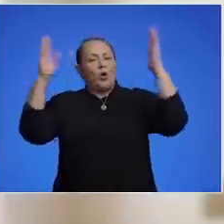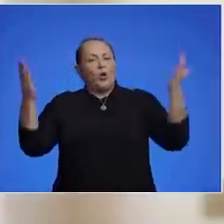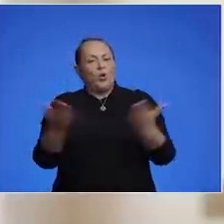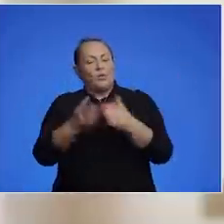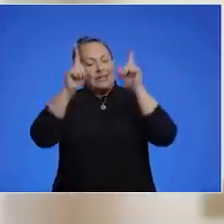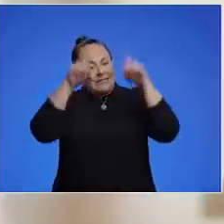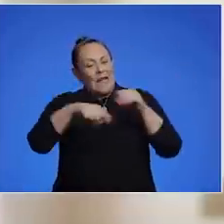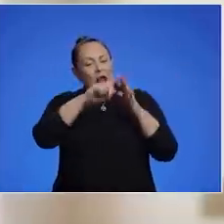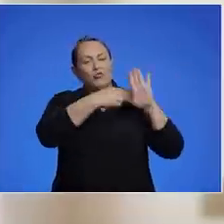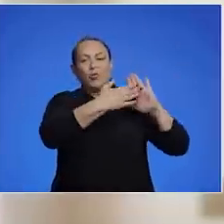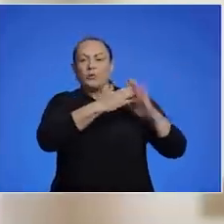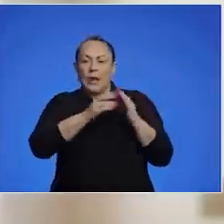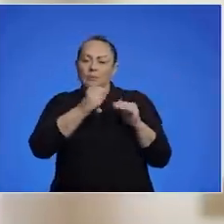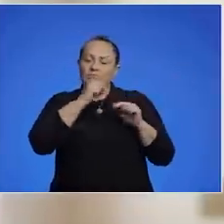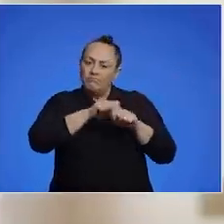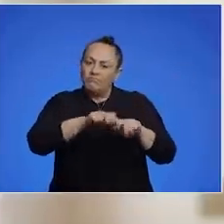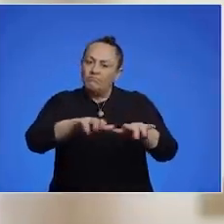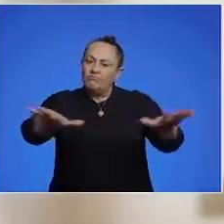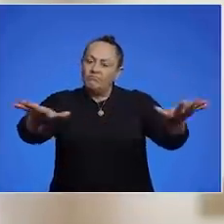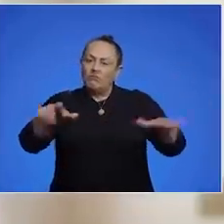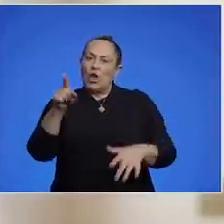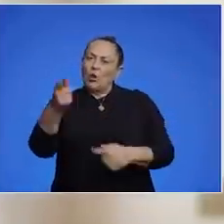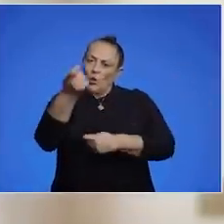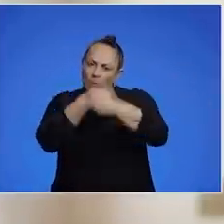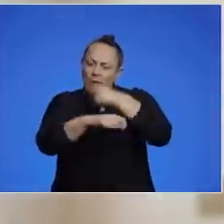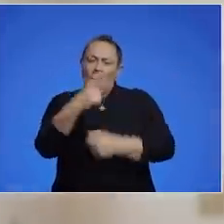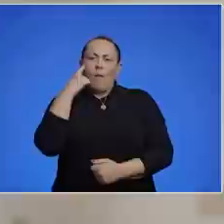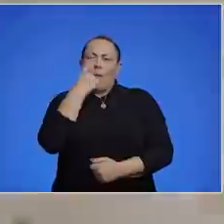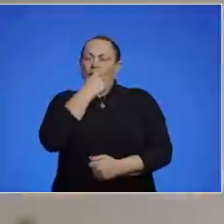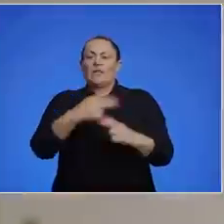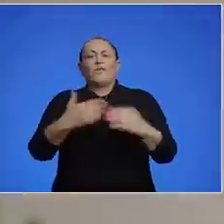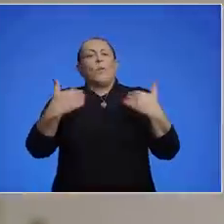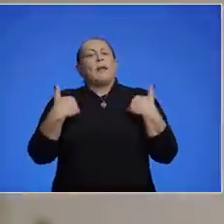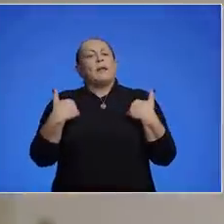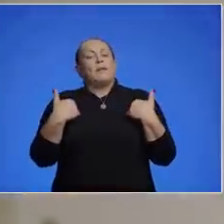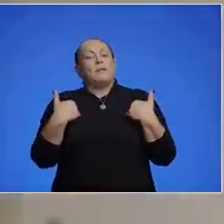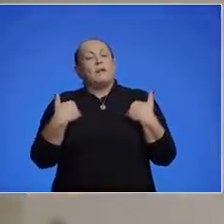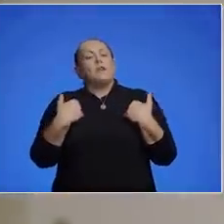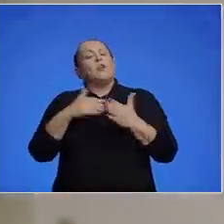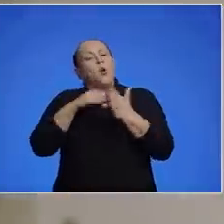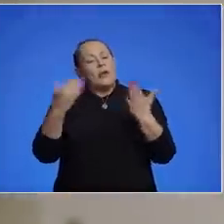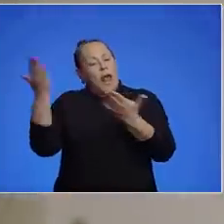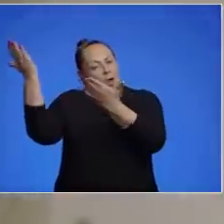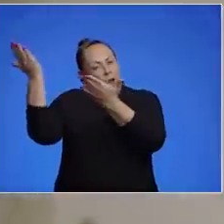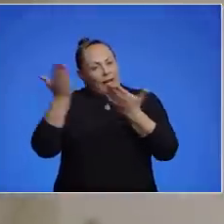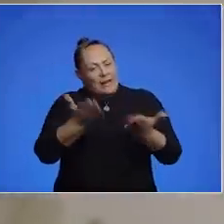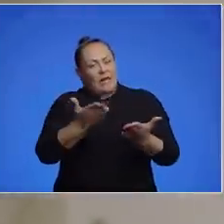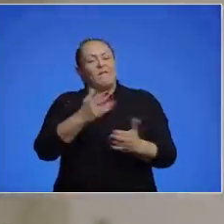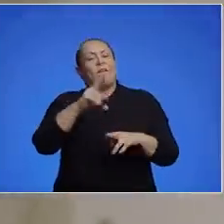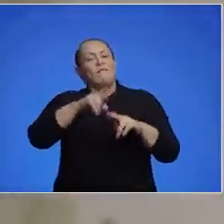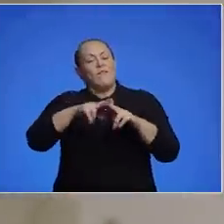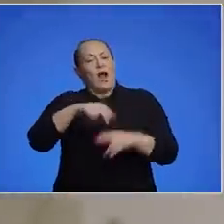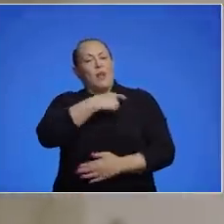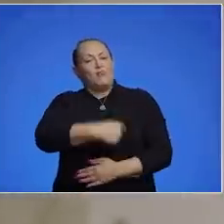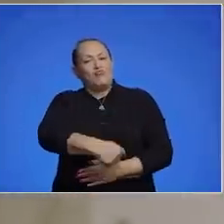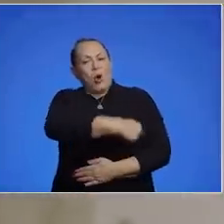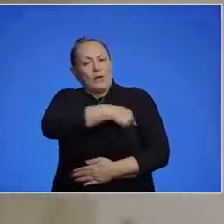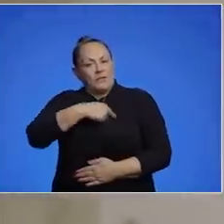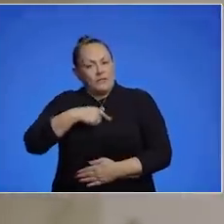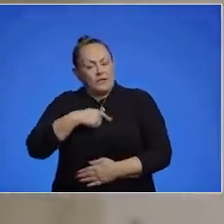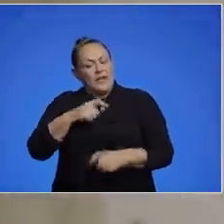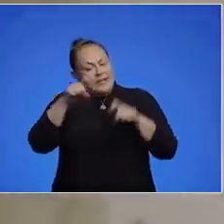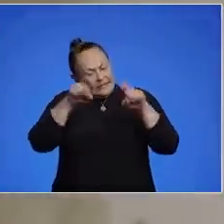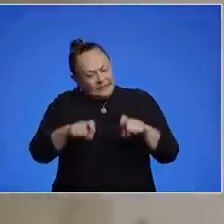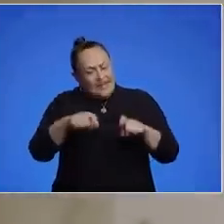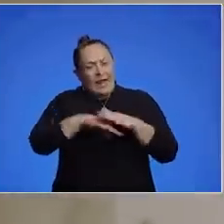from Jerusalem. You are my witnesses to this. And now I am sending down to you what the Father has promised. Stay in